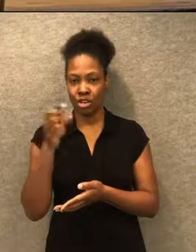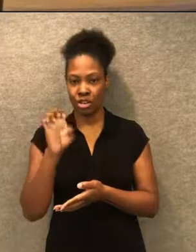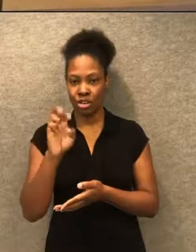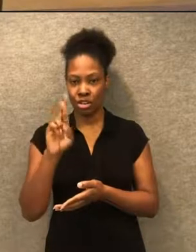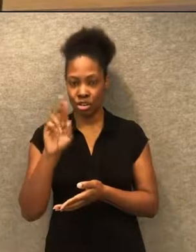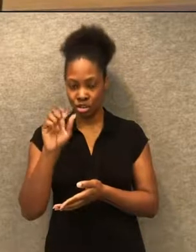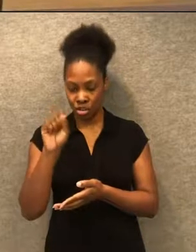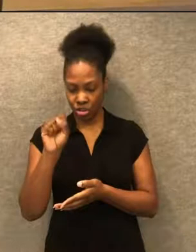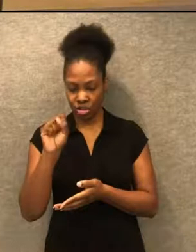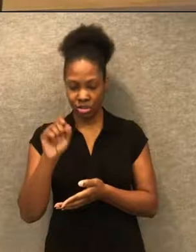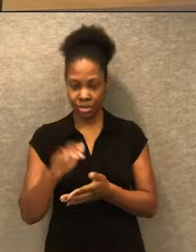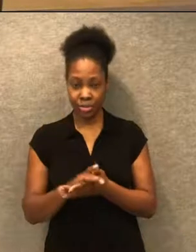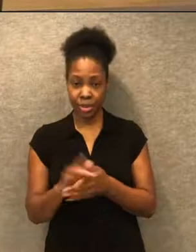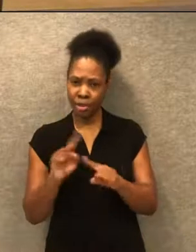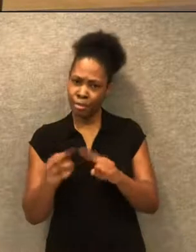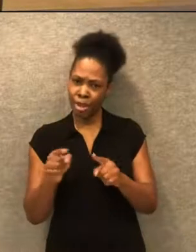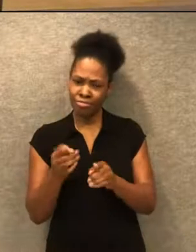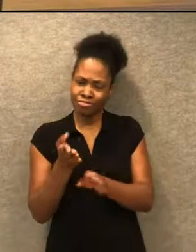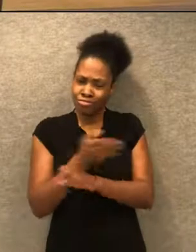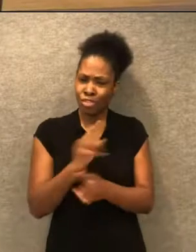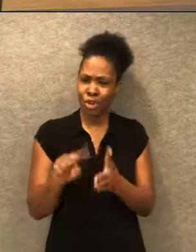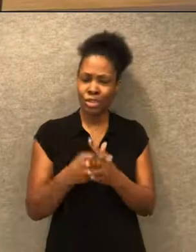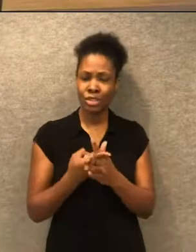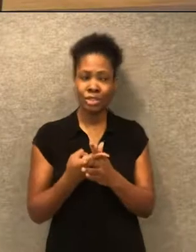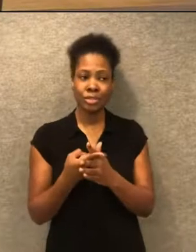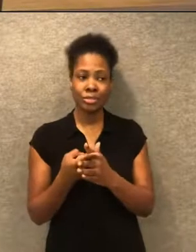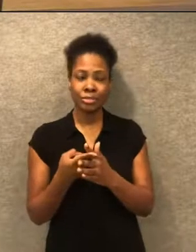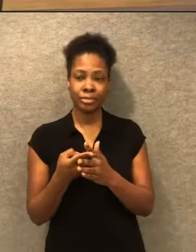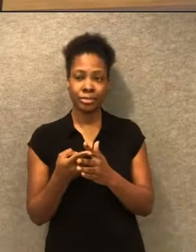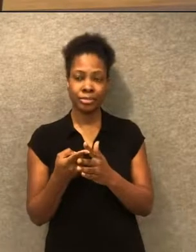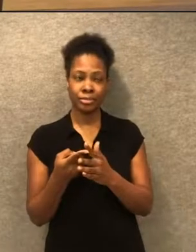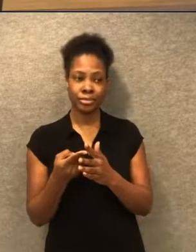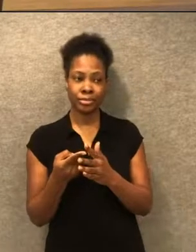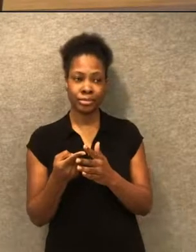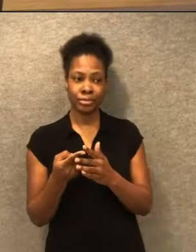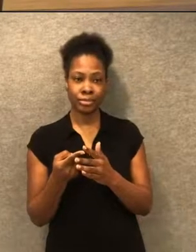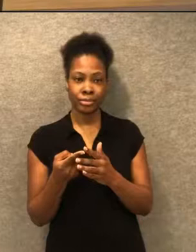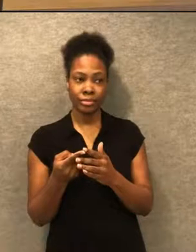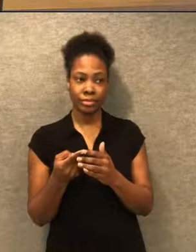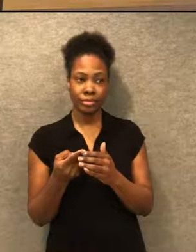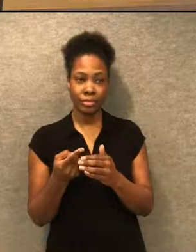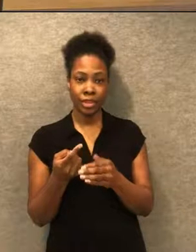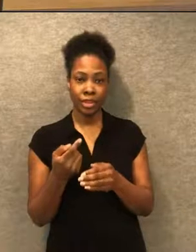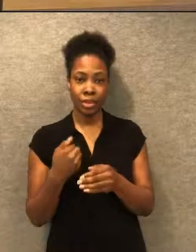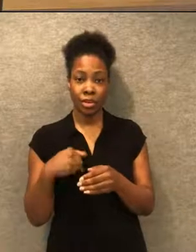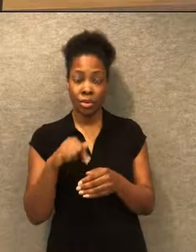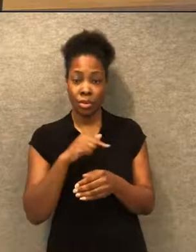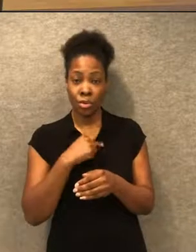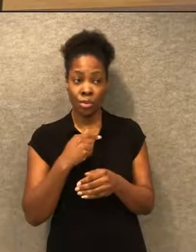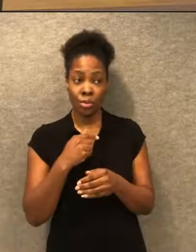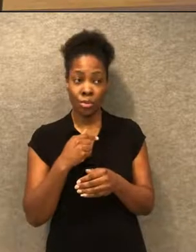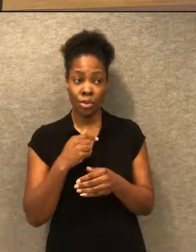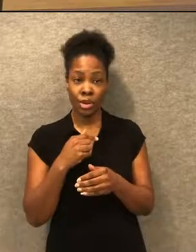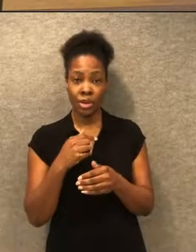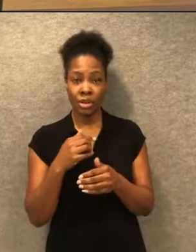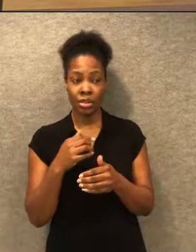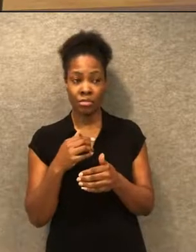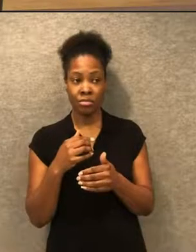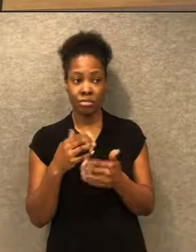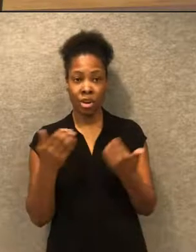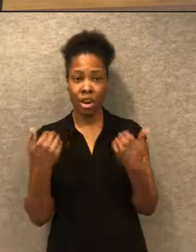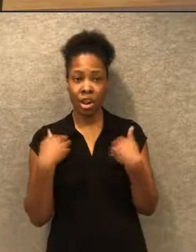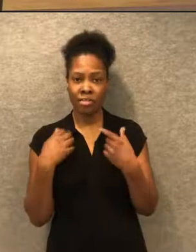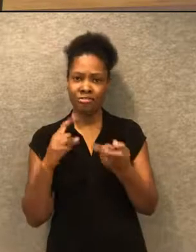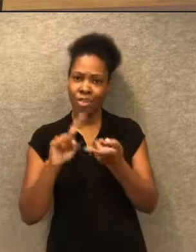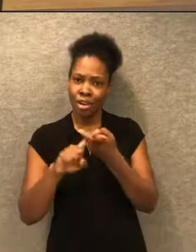start, we was gonna be in Dells tonight with my good friend, Counselor Mustafa